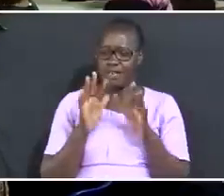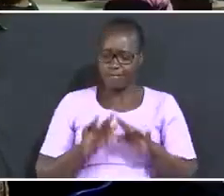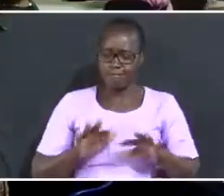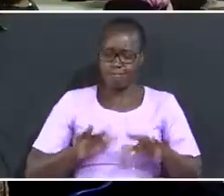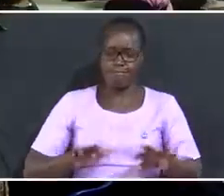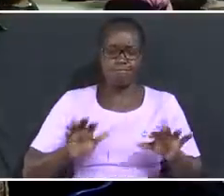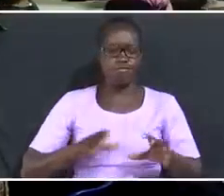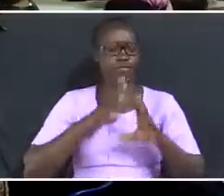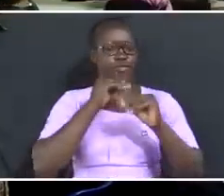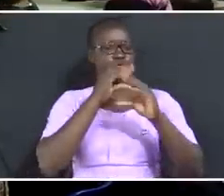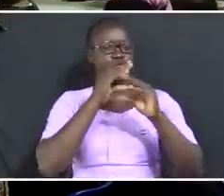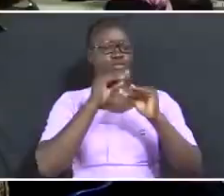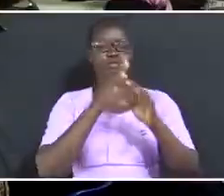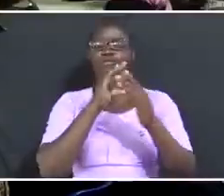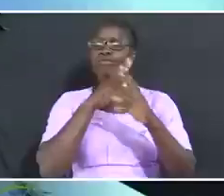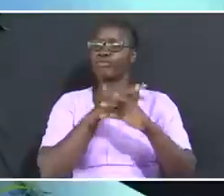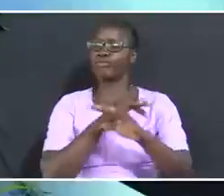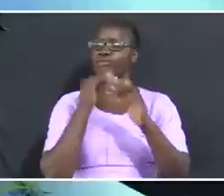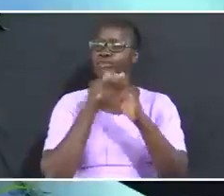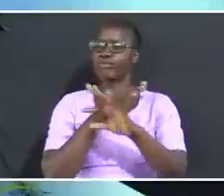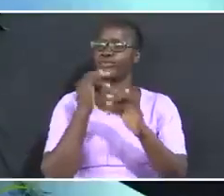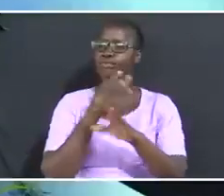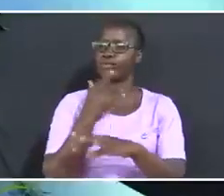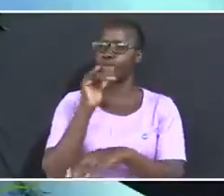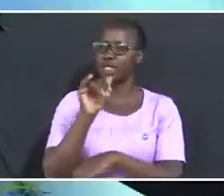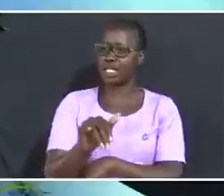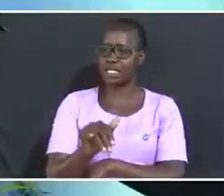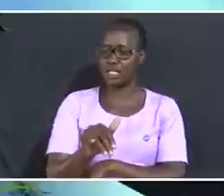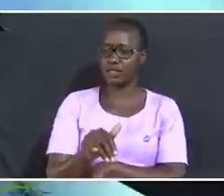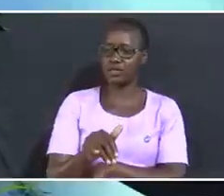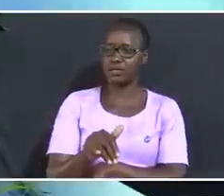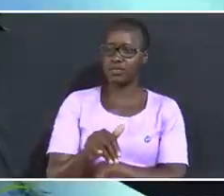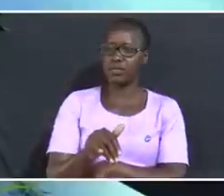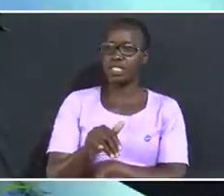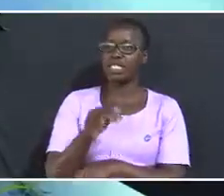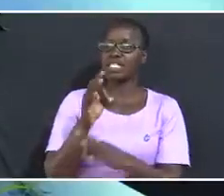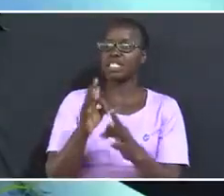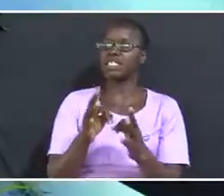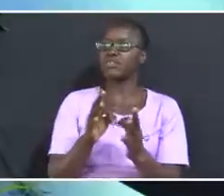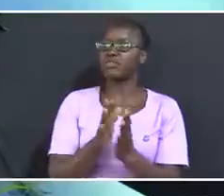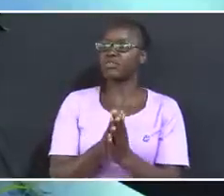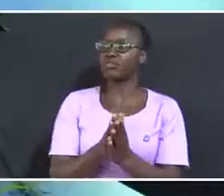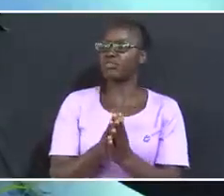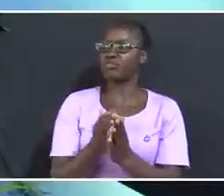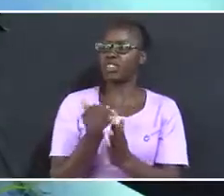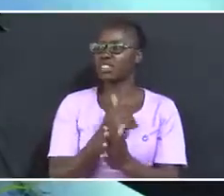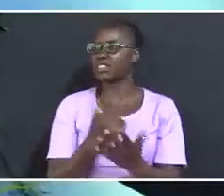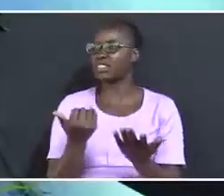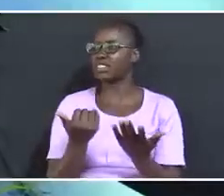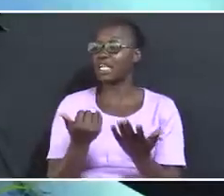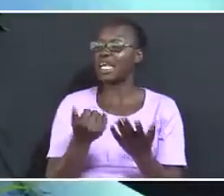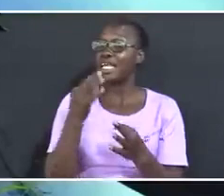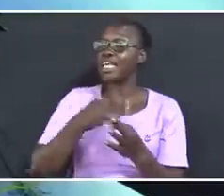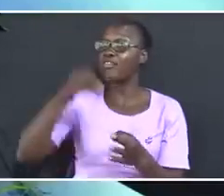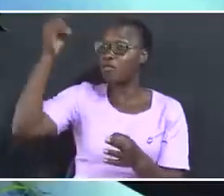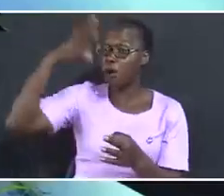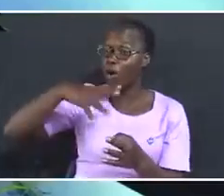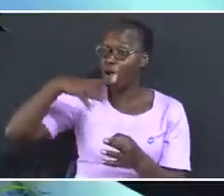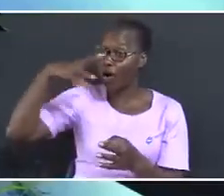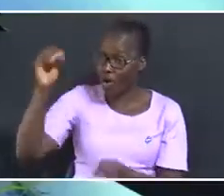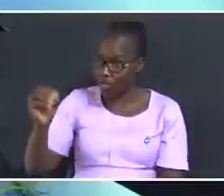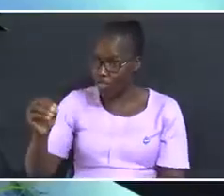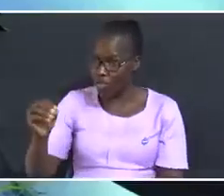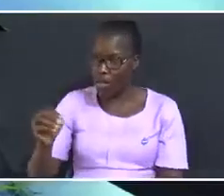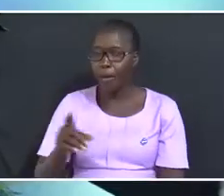instruments, to music, so that if electricity just goes, they cannot sing.